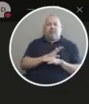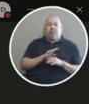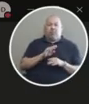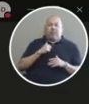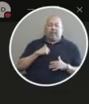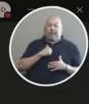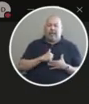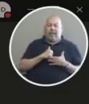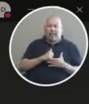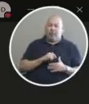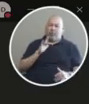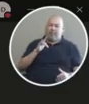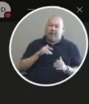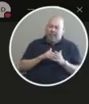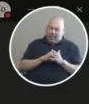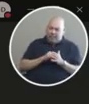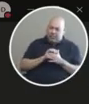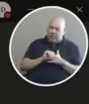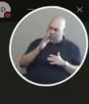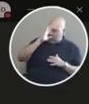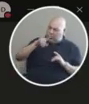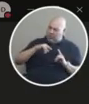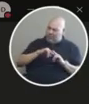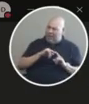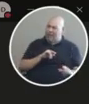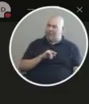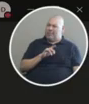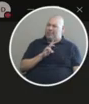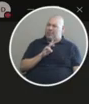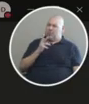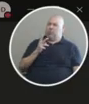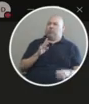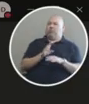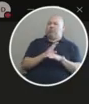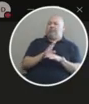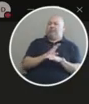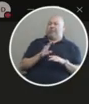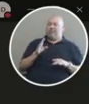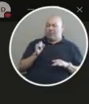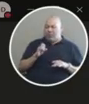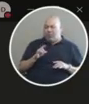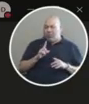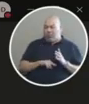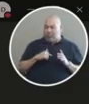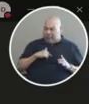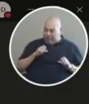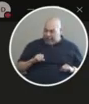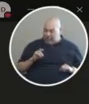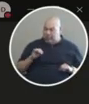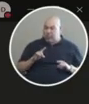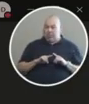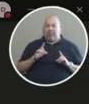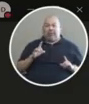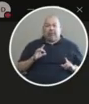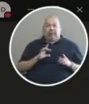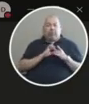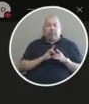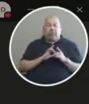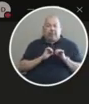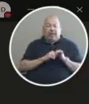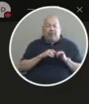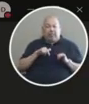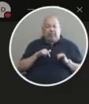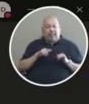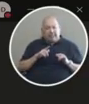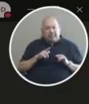could help. At 25,000, you're talking about 72 businesses. So what we could do, in terms of how